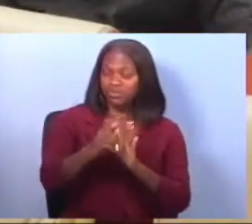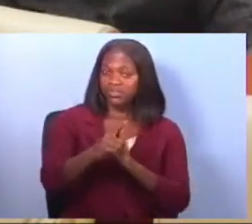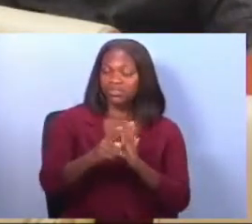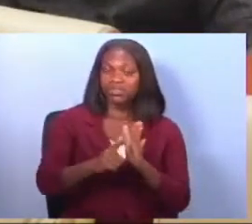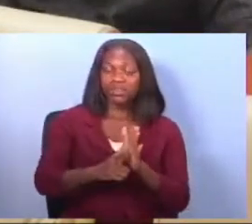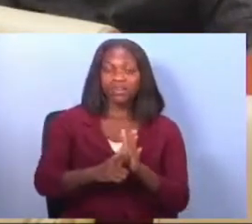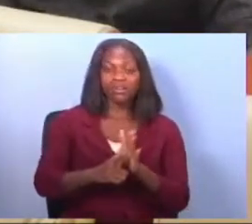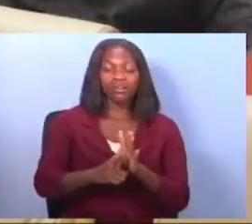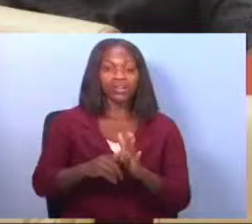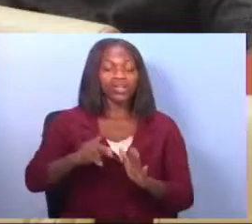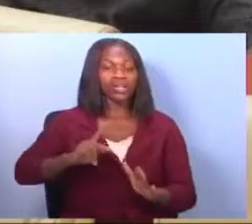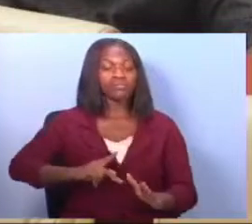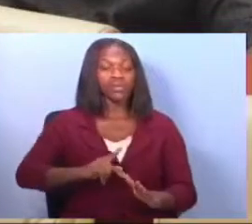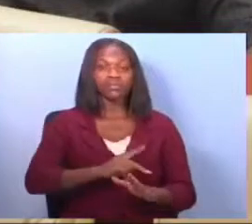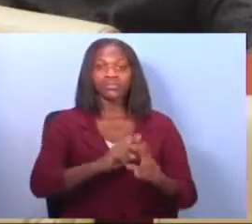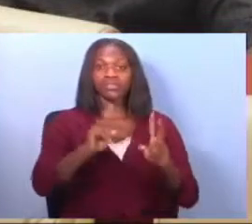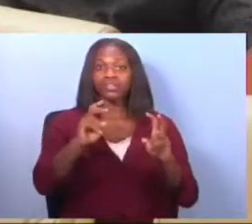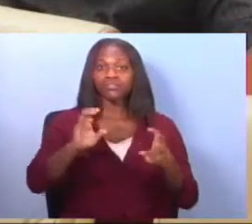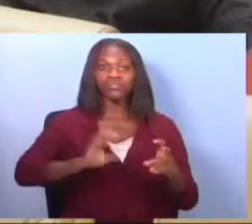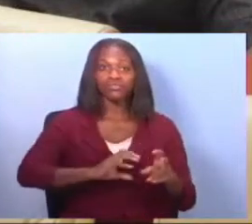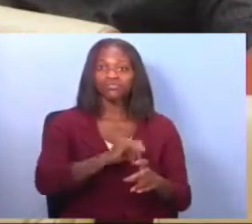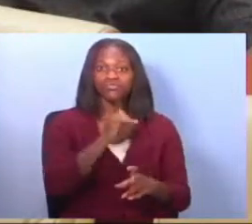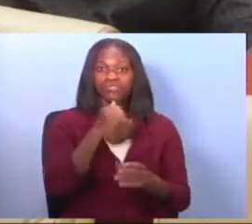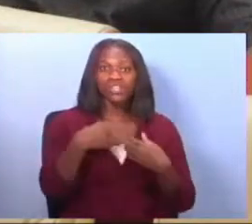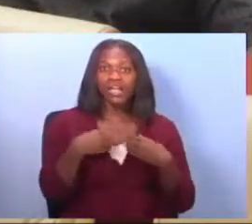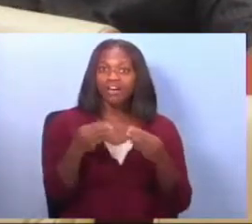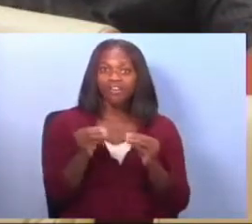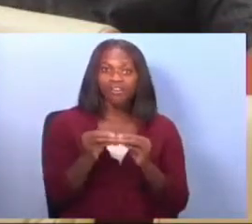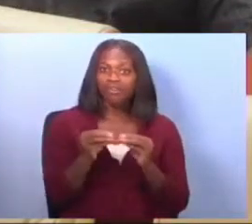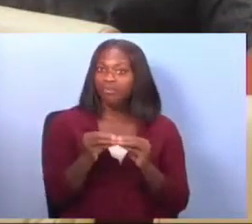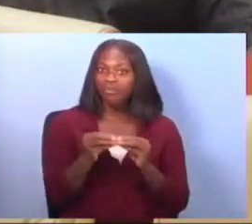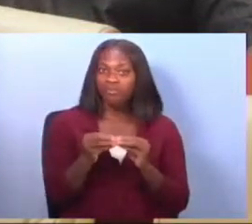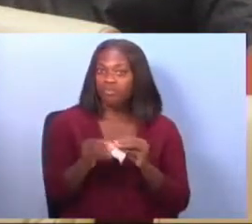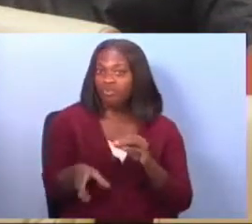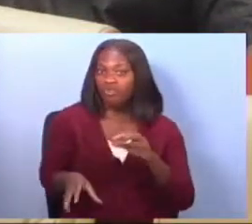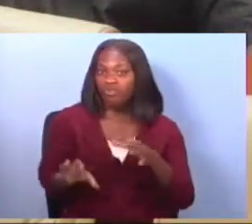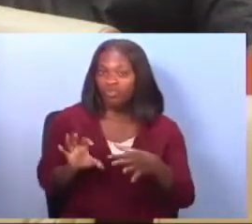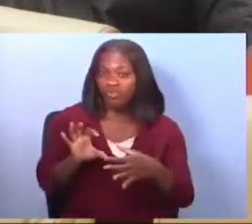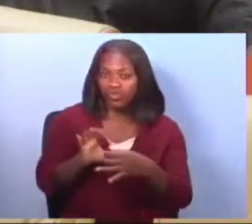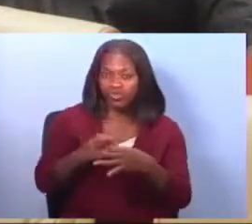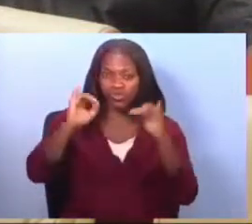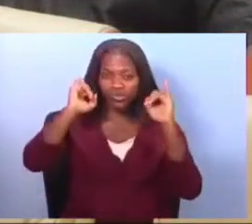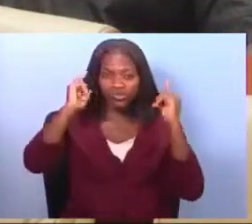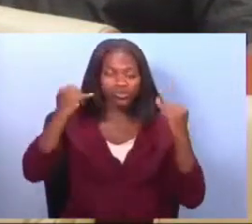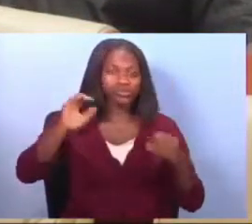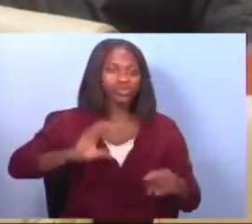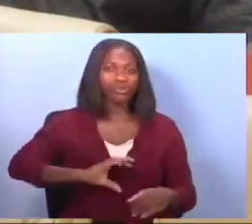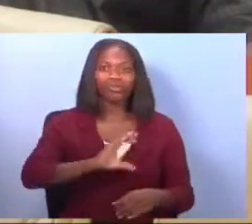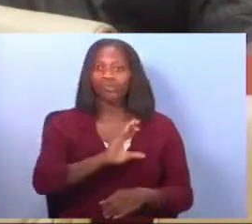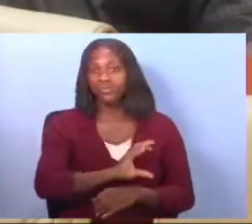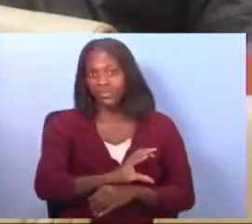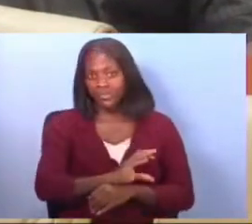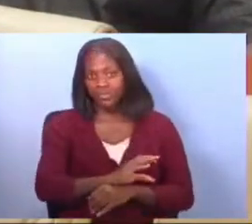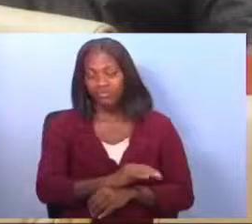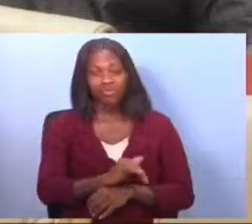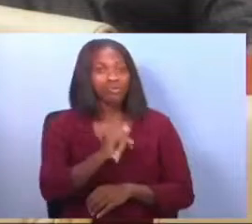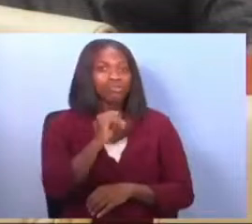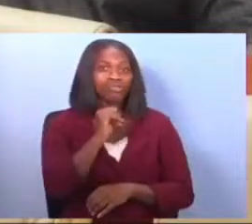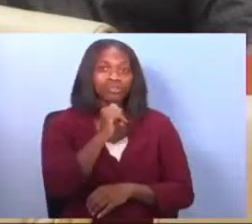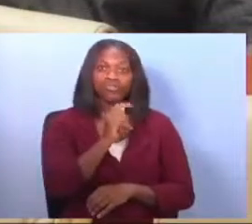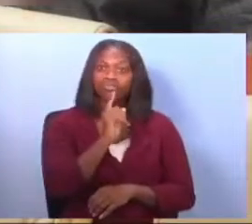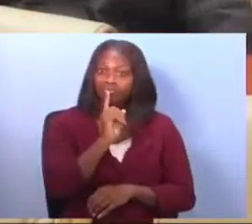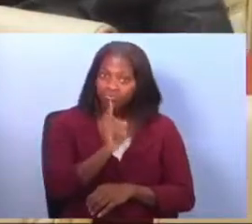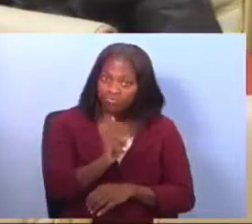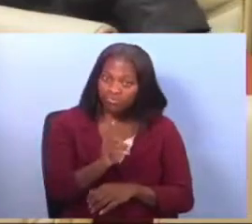Committee, you often don't have many to spare to deal with Judiciary Committee. So it is not the case that the lawyers don't want